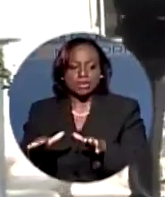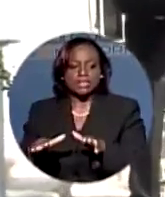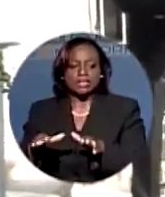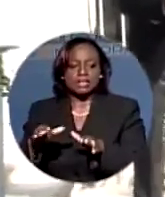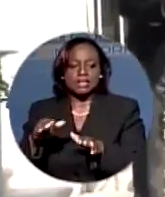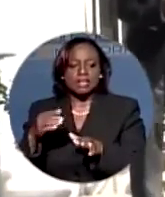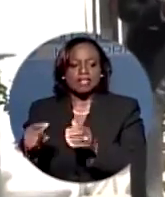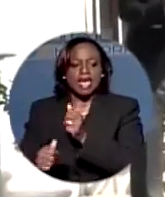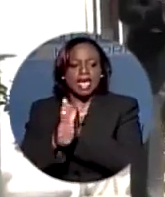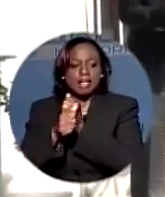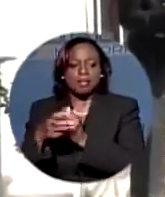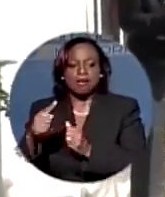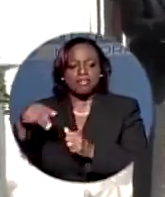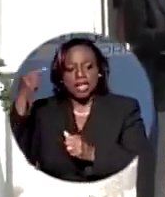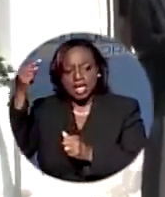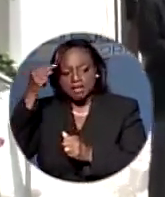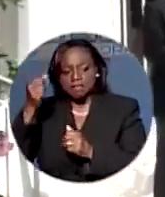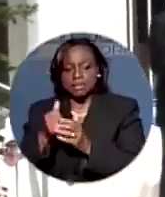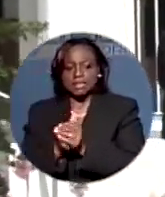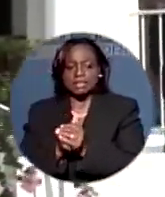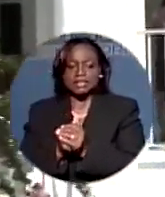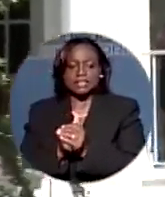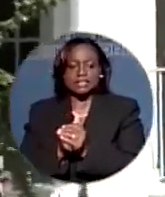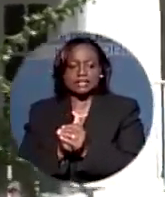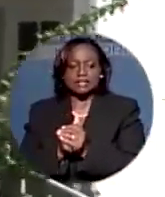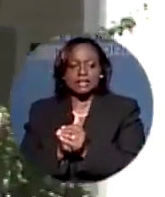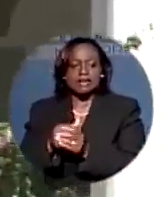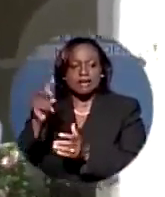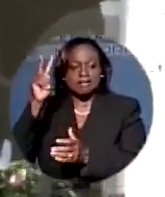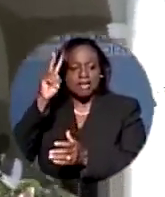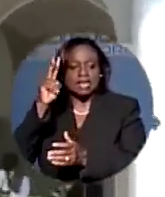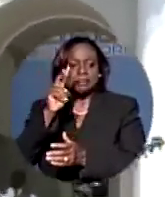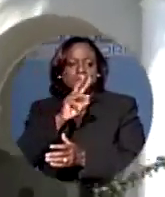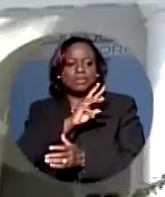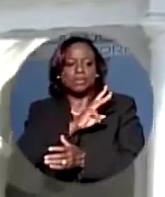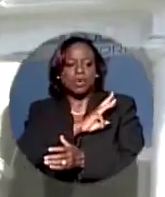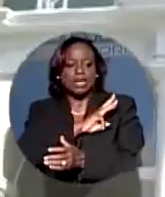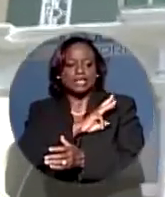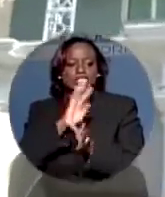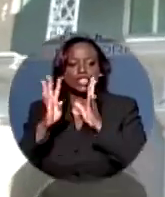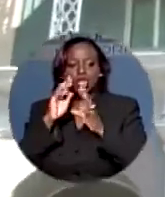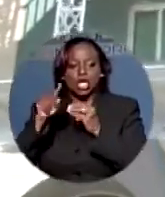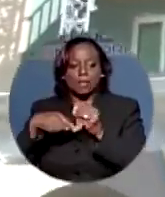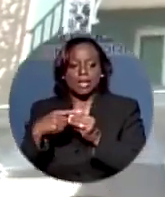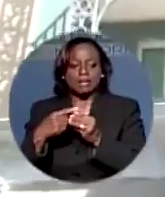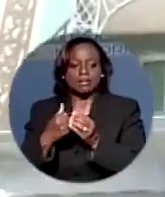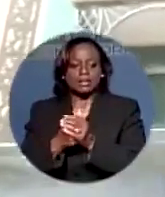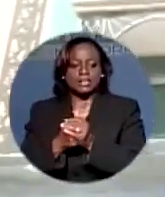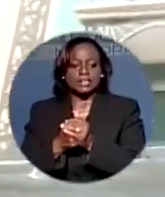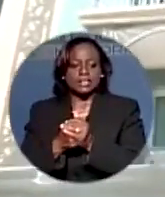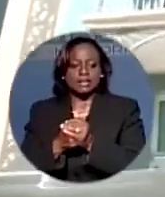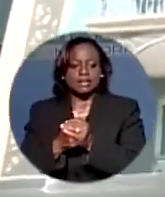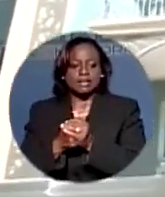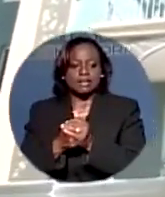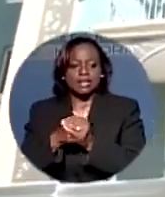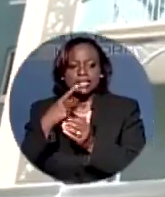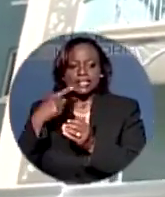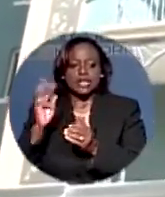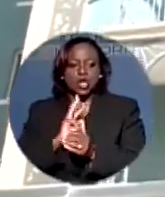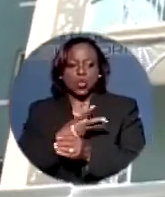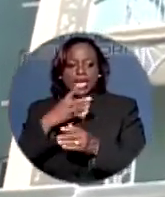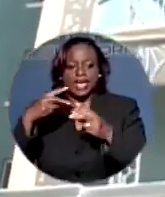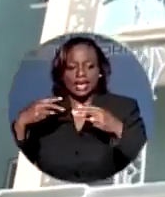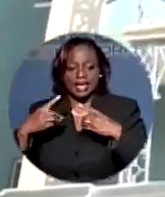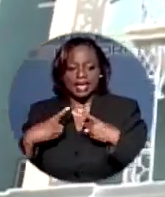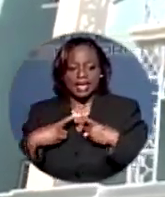Vanderpool Wallace underscores the important contribution Sandals makes to the Bahamas' #1 industry. We had this mistaken belief